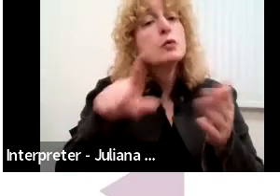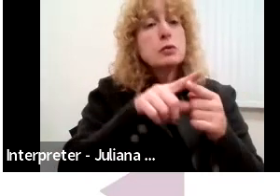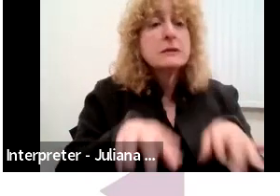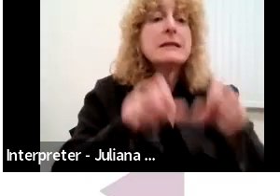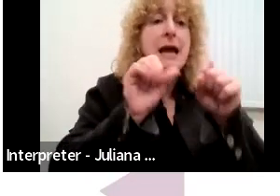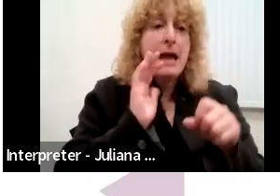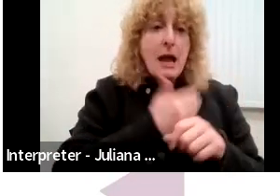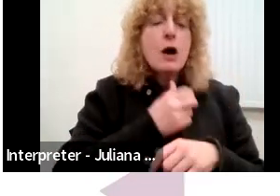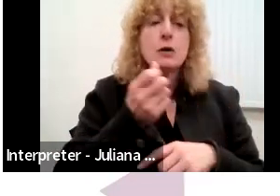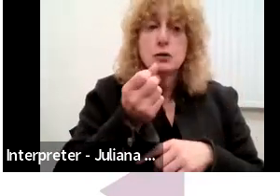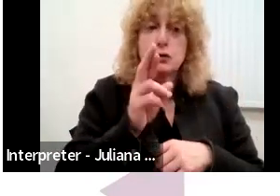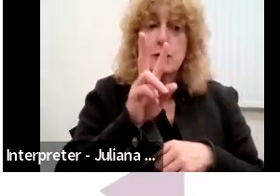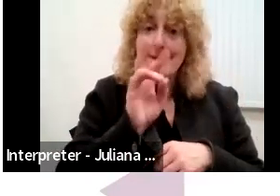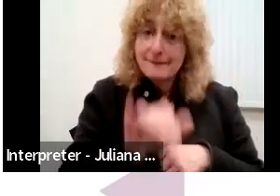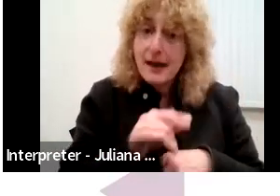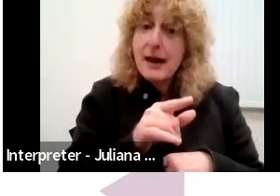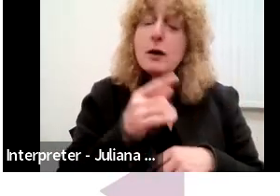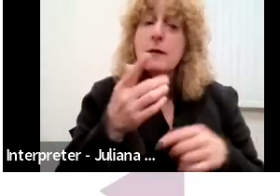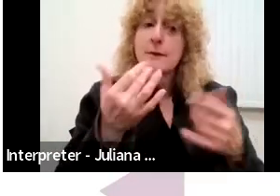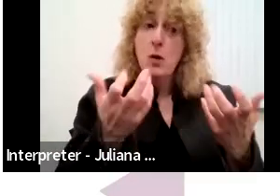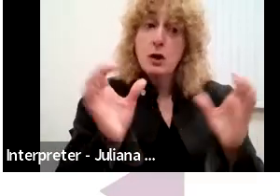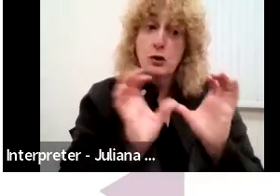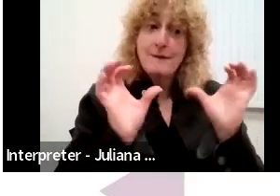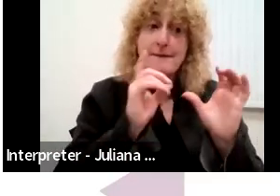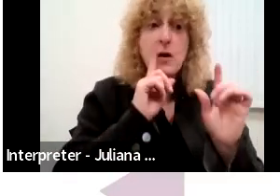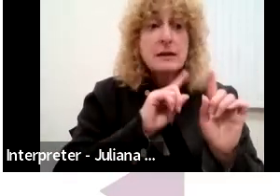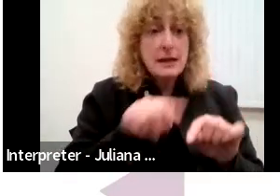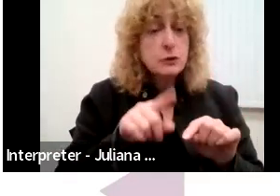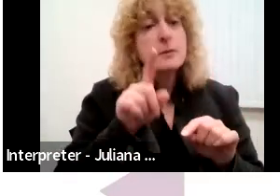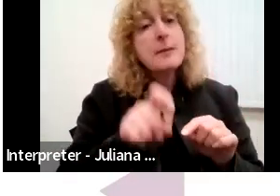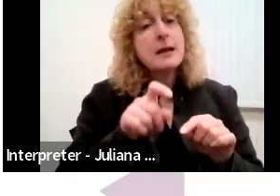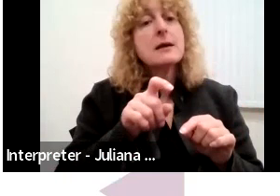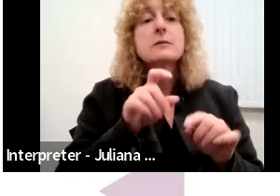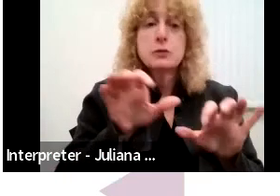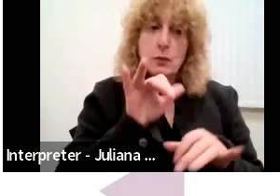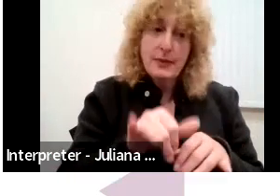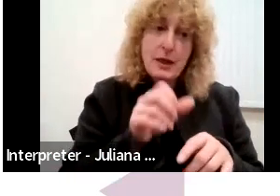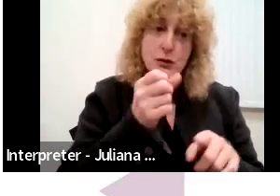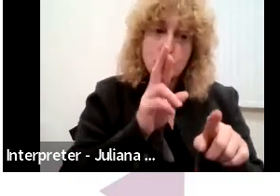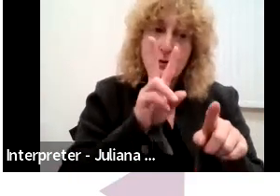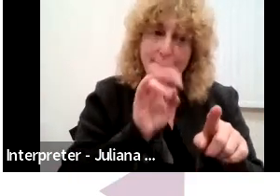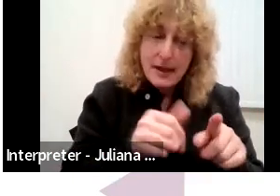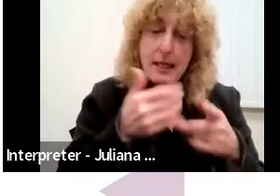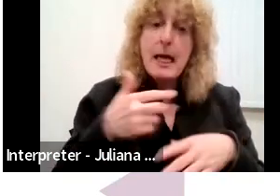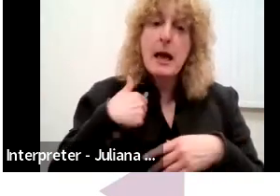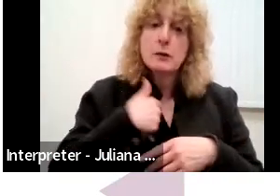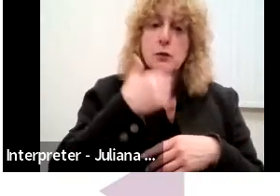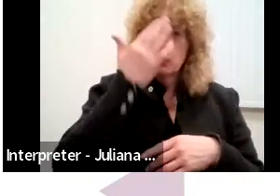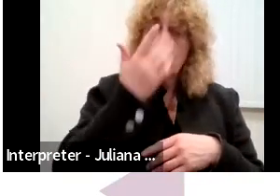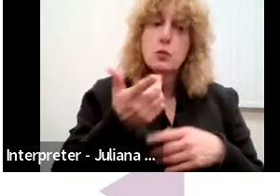survey. If you would like a certificate for attending, you must complete that survey and let us know that you want that